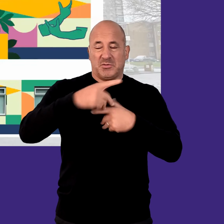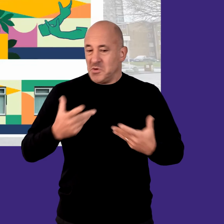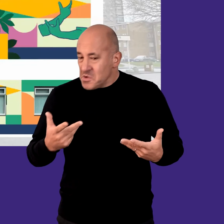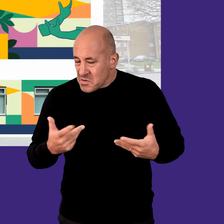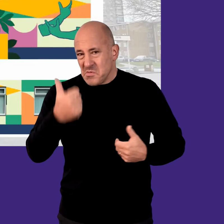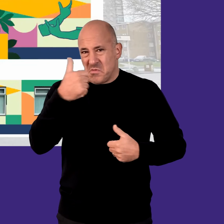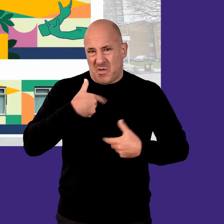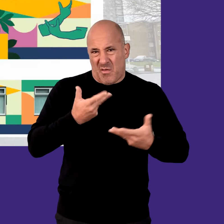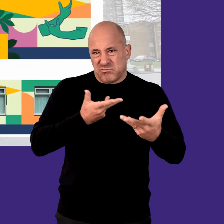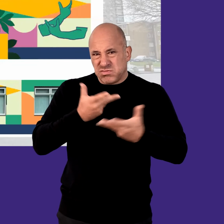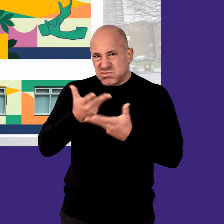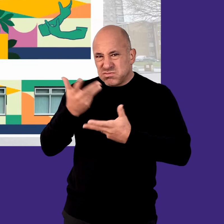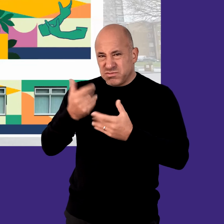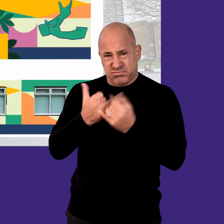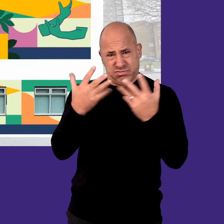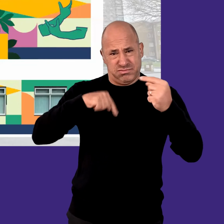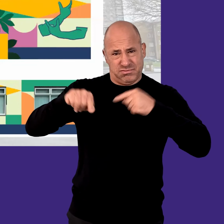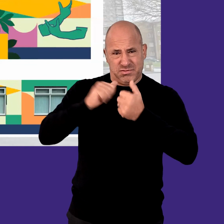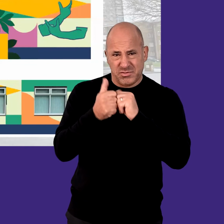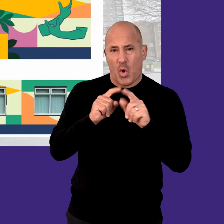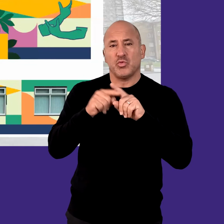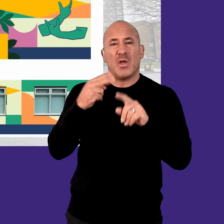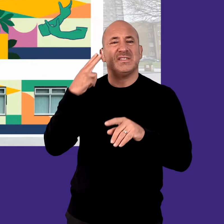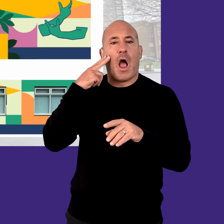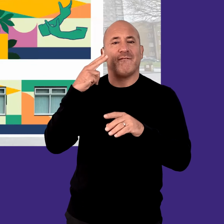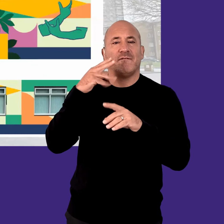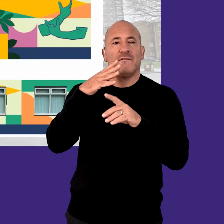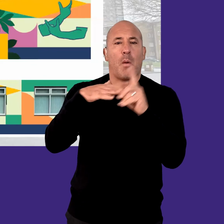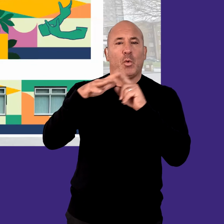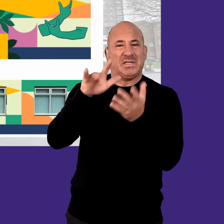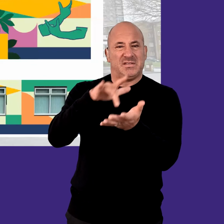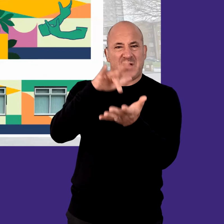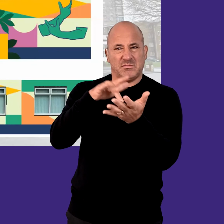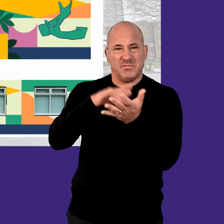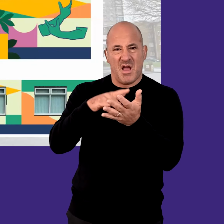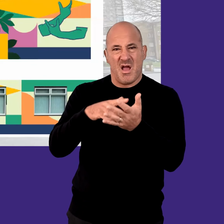and a second round came up, and we'd had